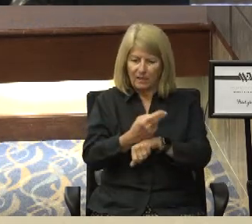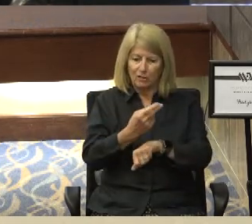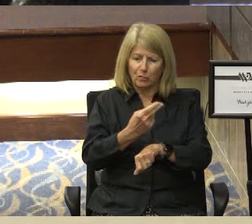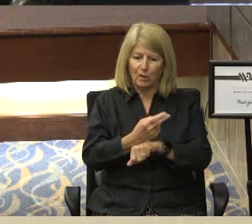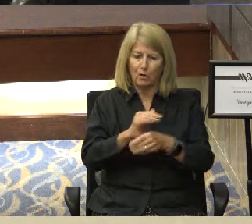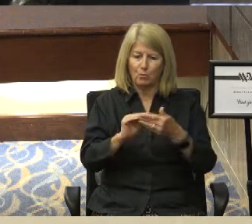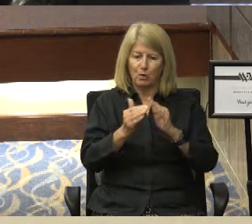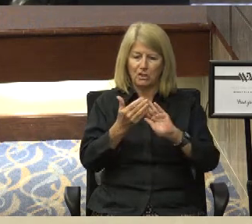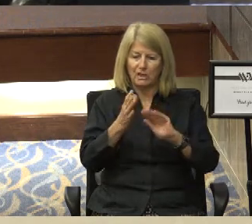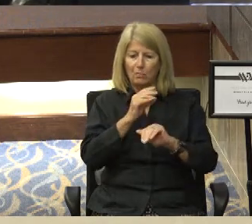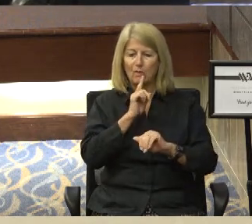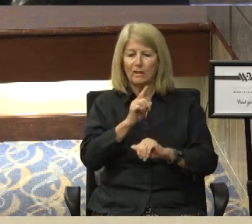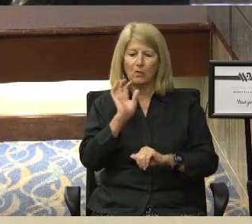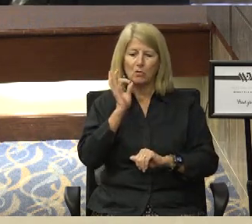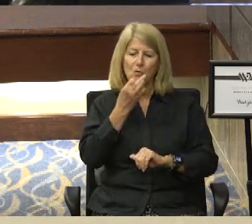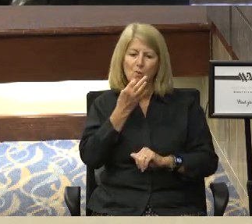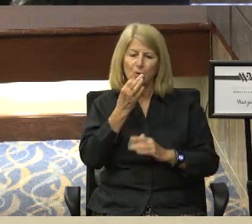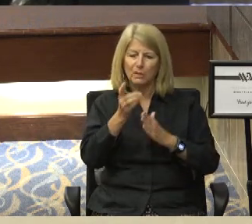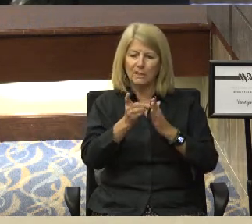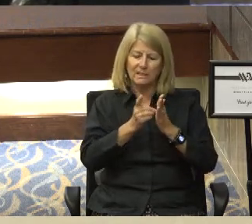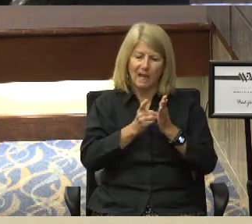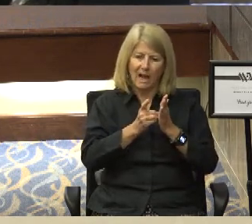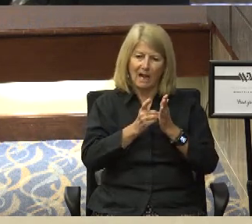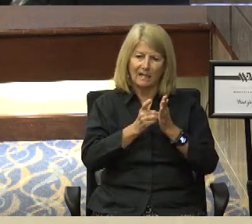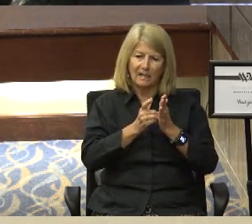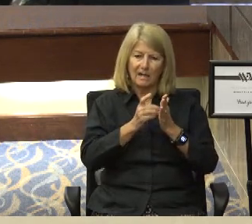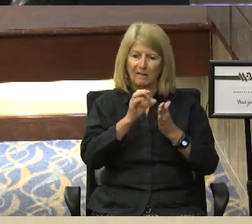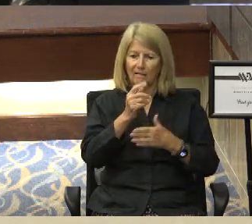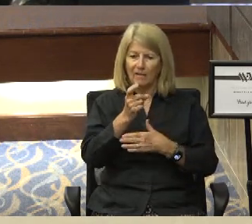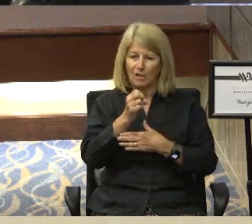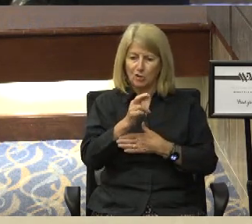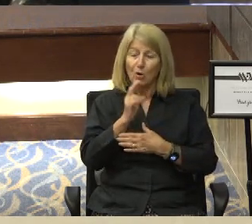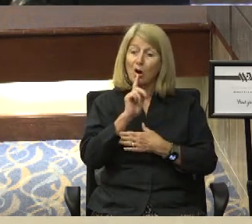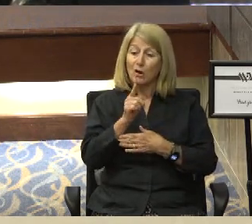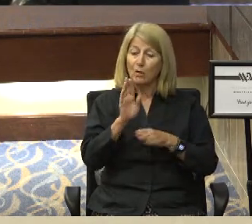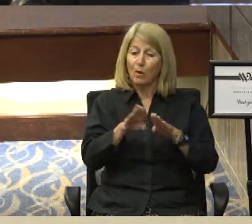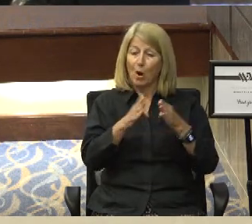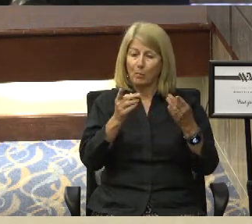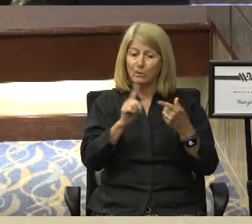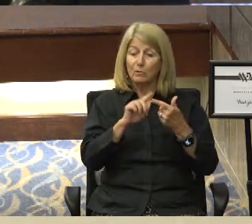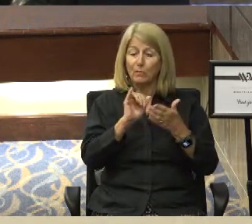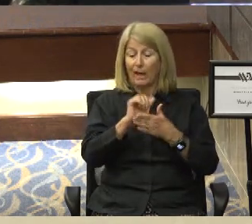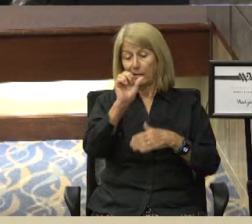cool design features. Is that something that y'all are open to? Yes, we will.